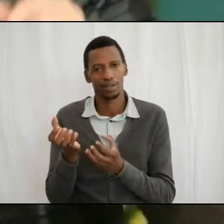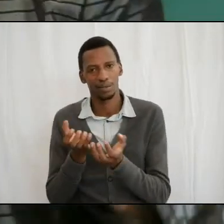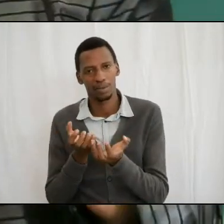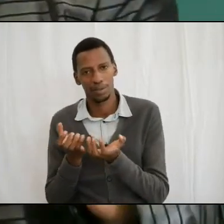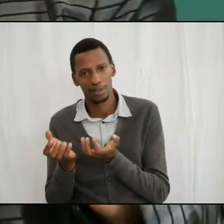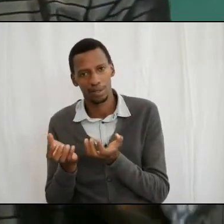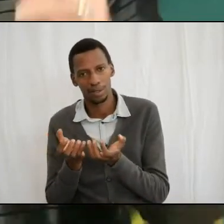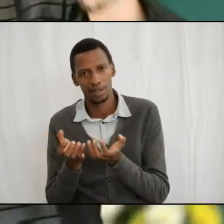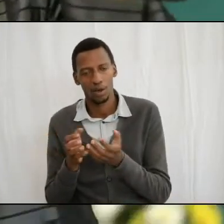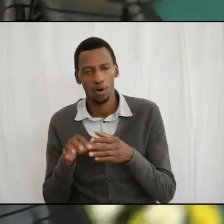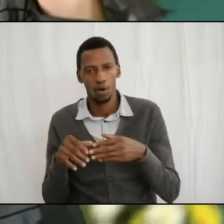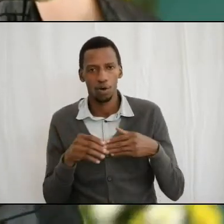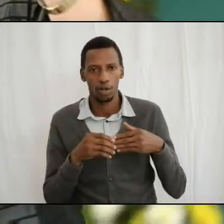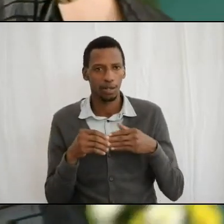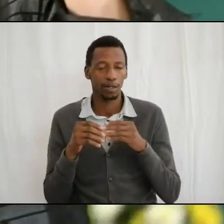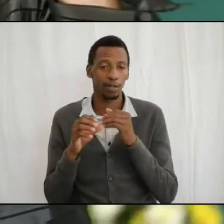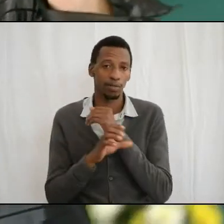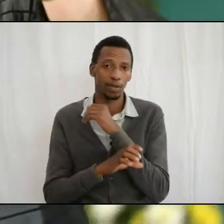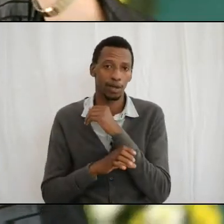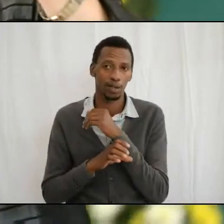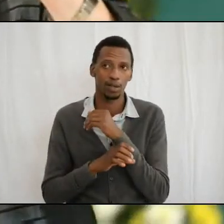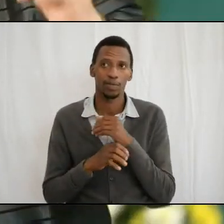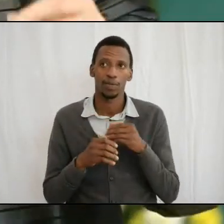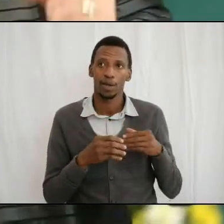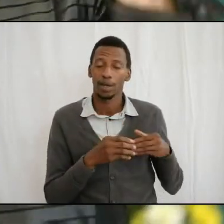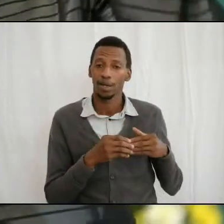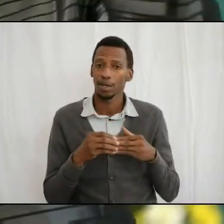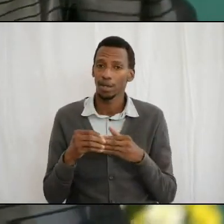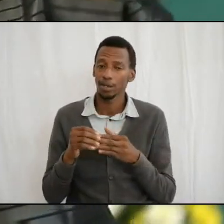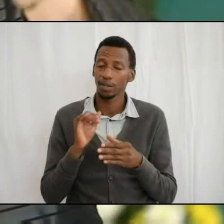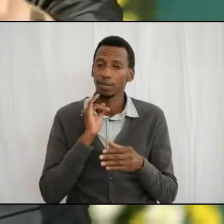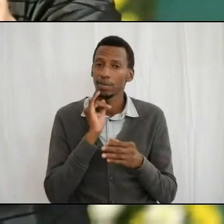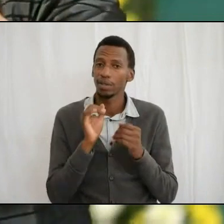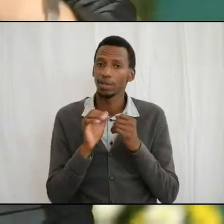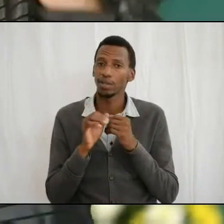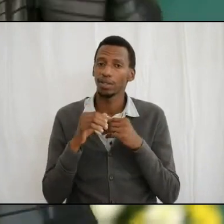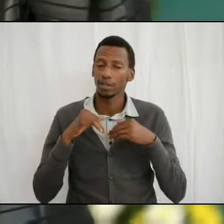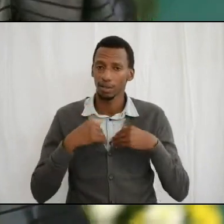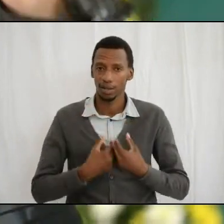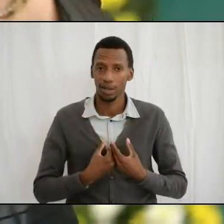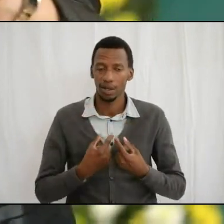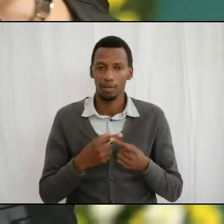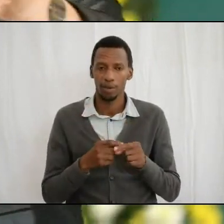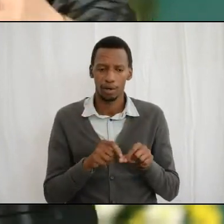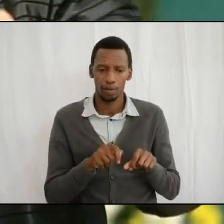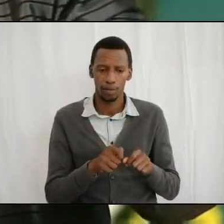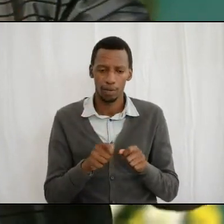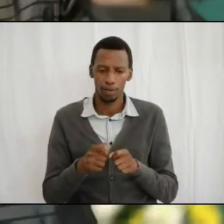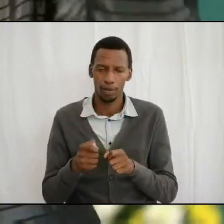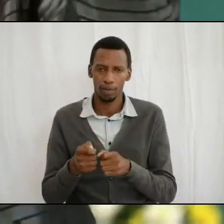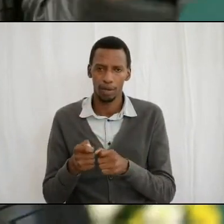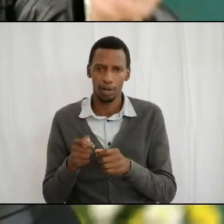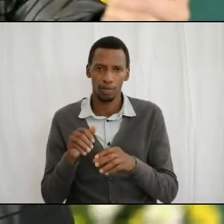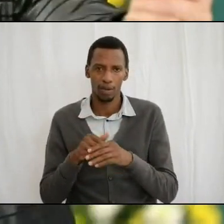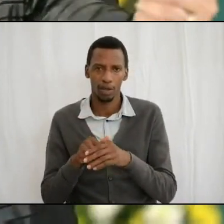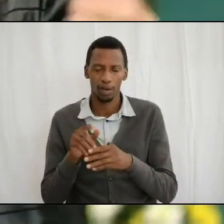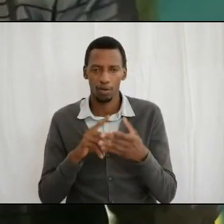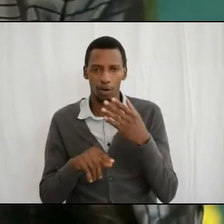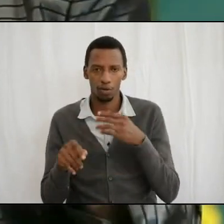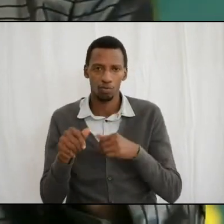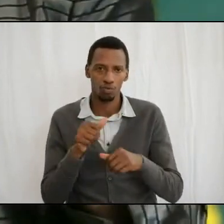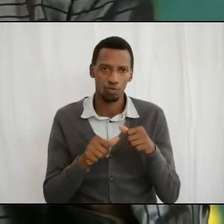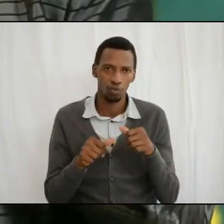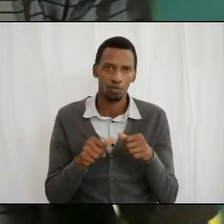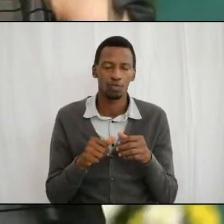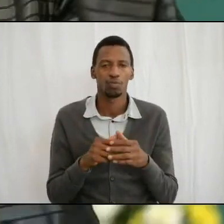whether it's leading a country. Leadership is tiring, but break it down into what you can do, delegate what